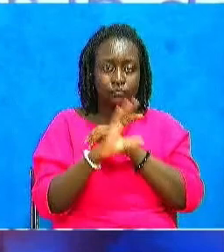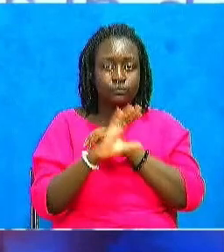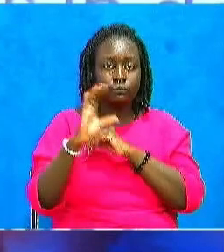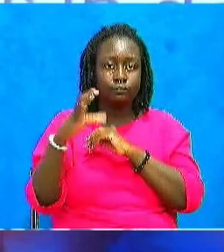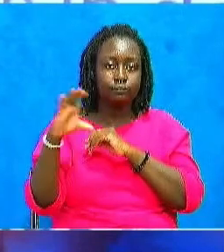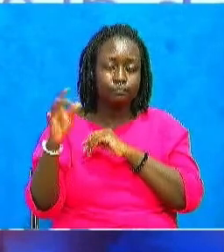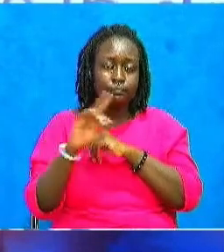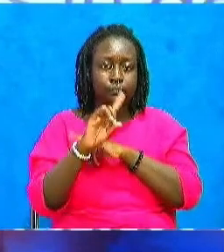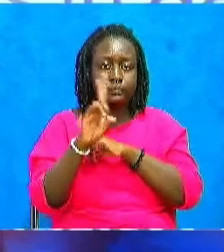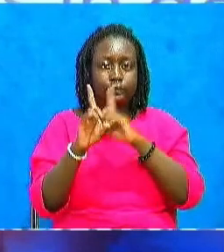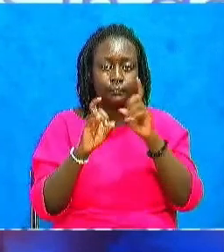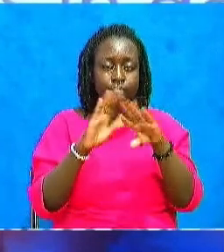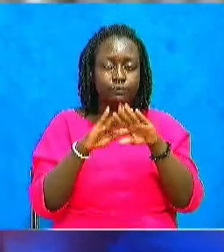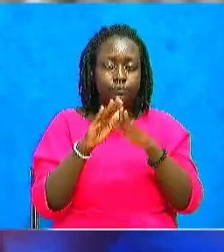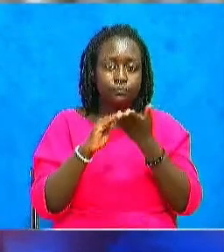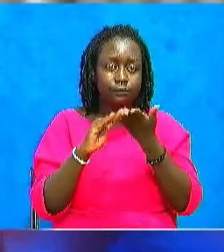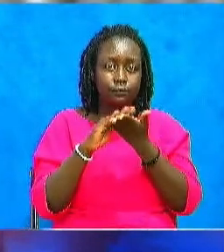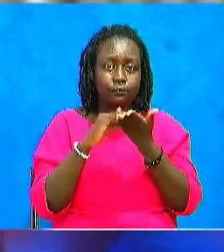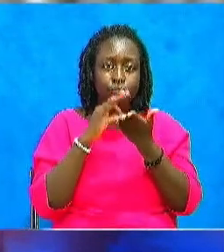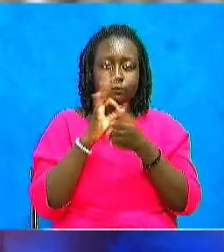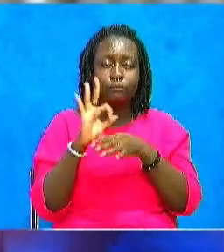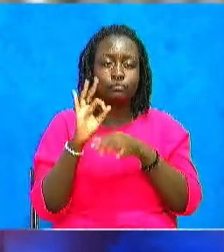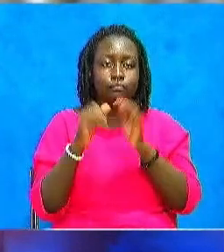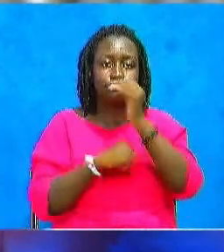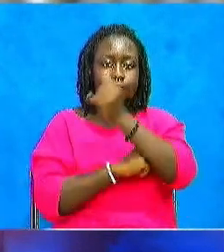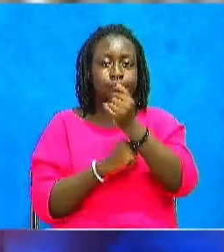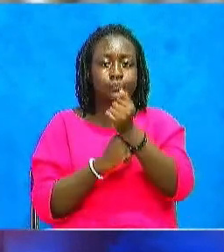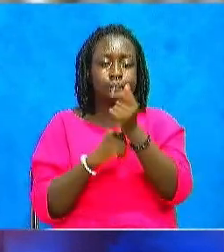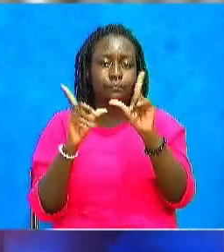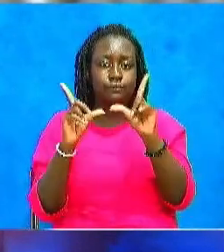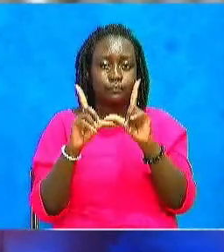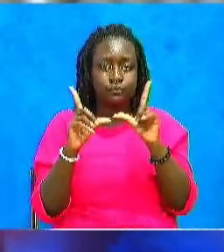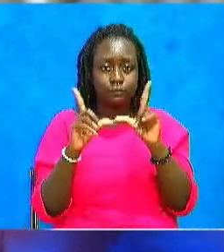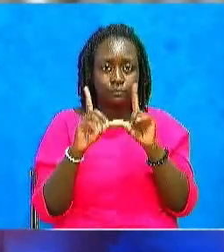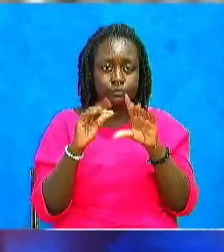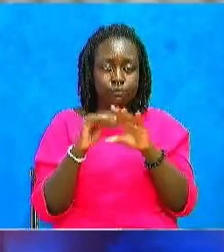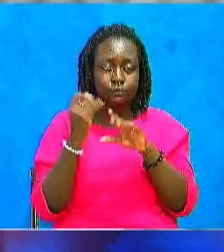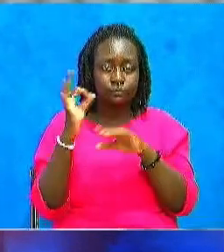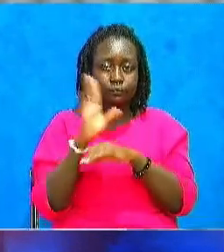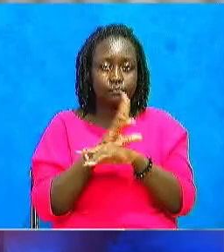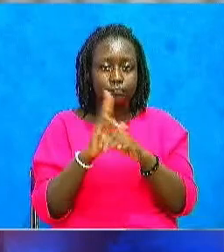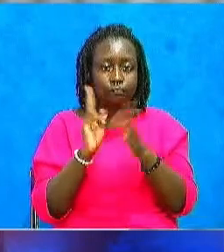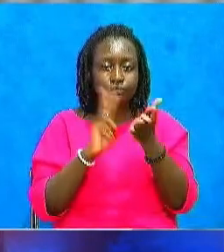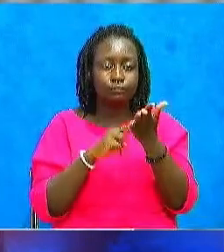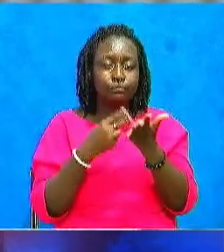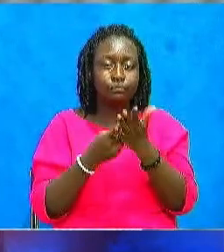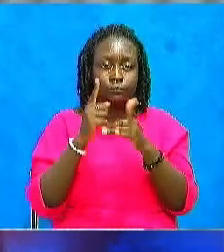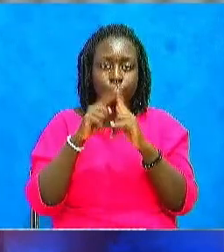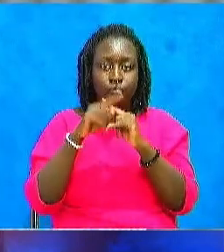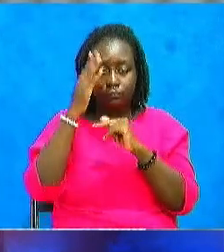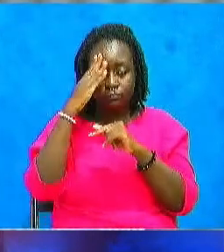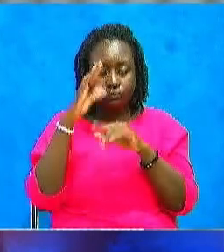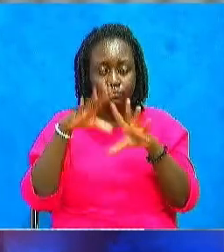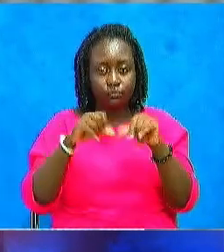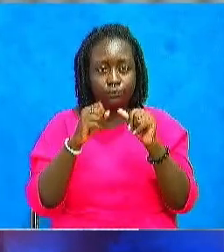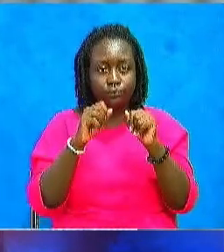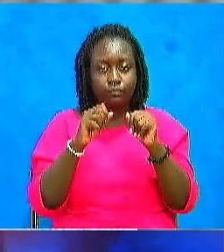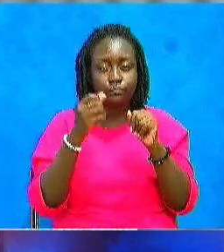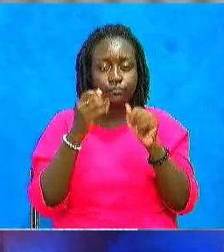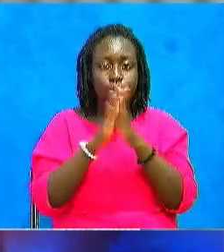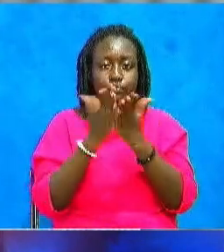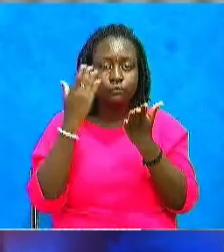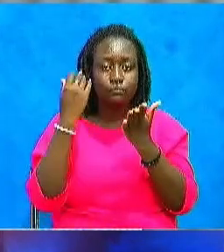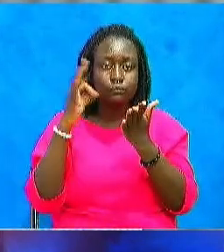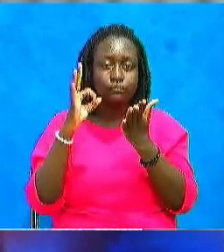been queried on the basis of lack of supporting documents, irregular expenditure, failure to reconcile book of accounts, and violation